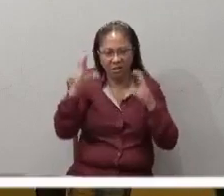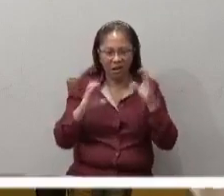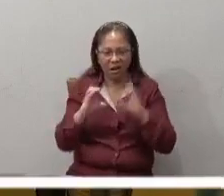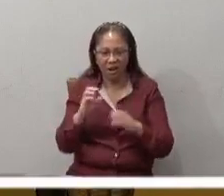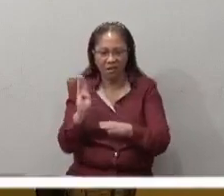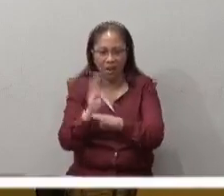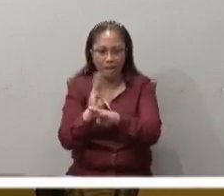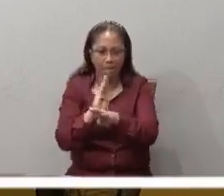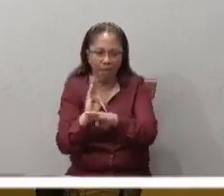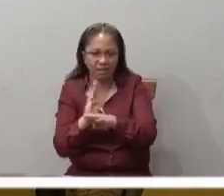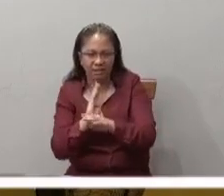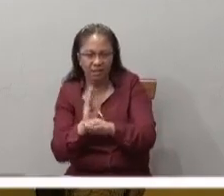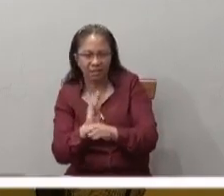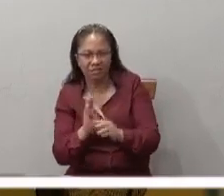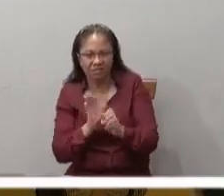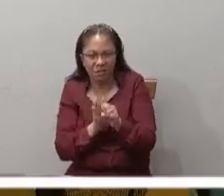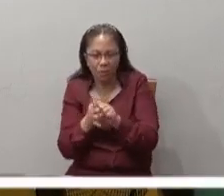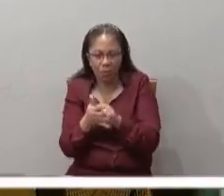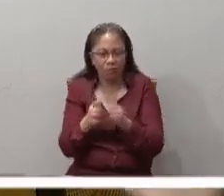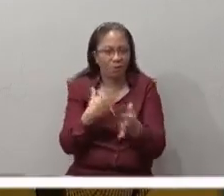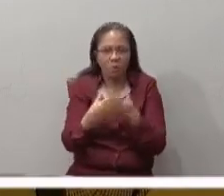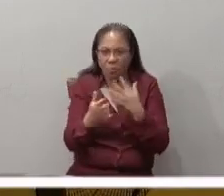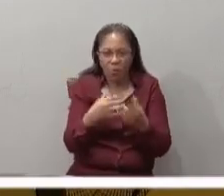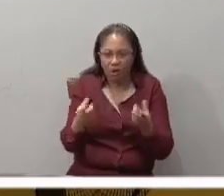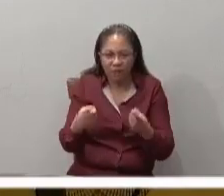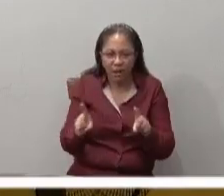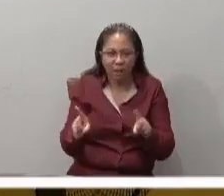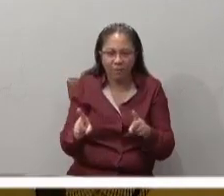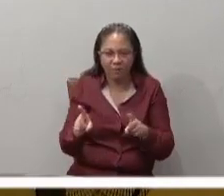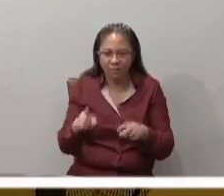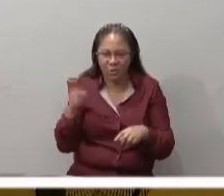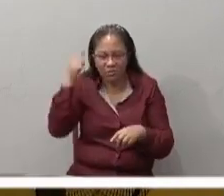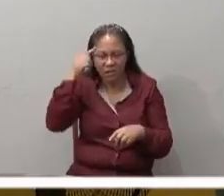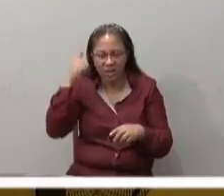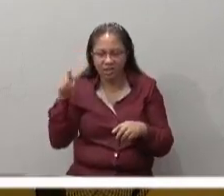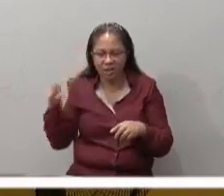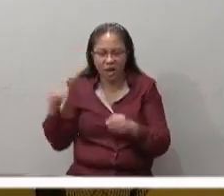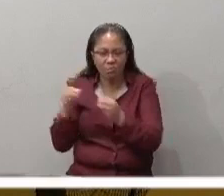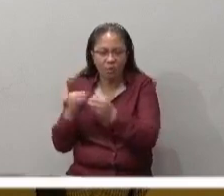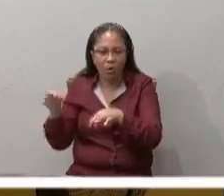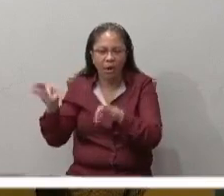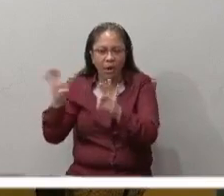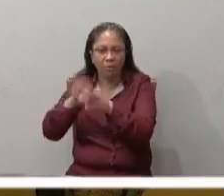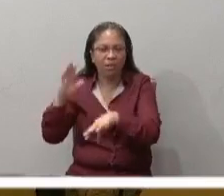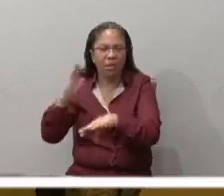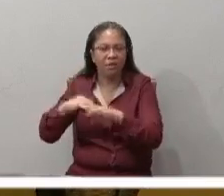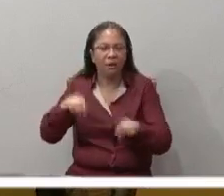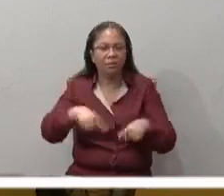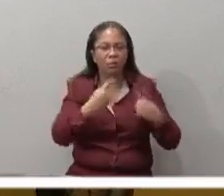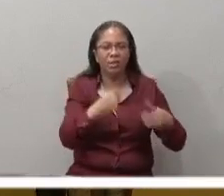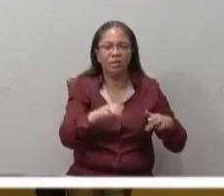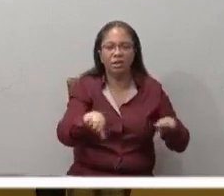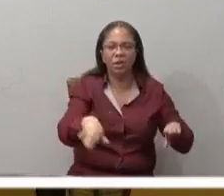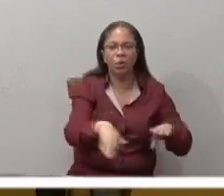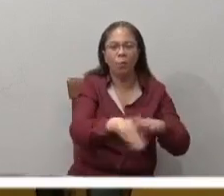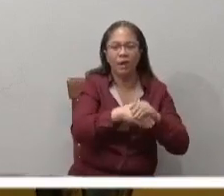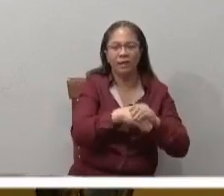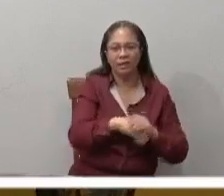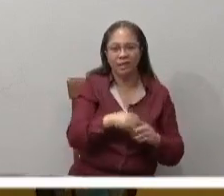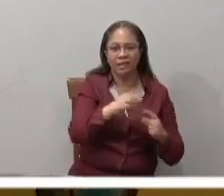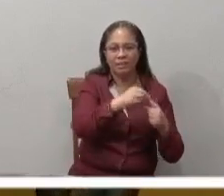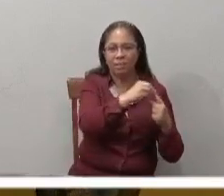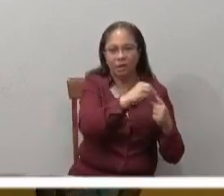your business, COVID, whatever it is taking place, why you can't attend. And therefore, you're not